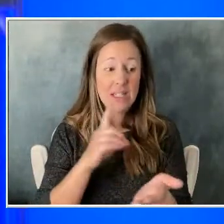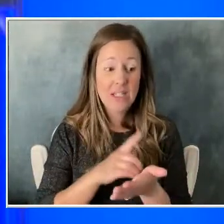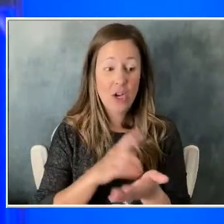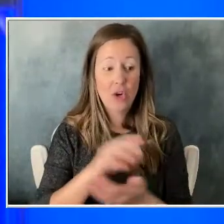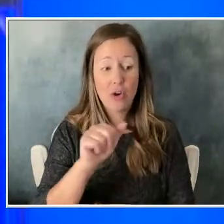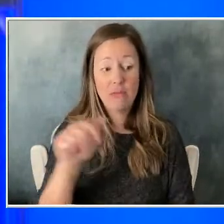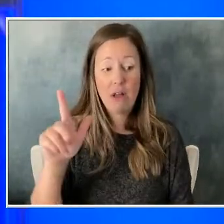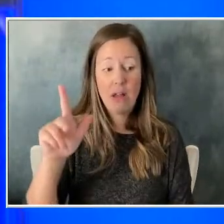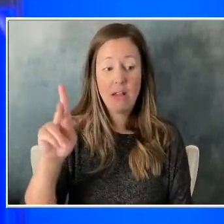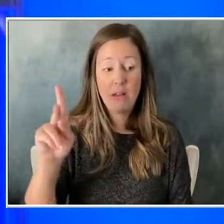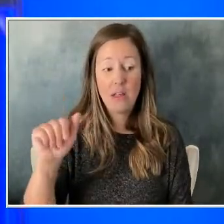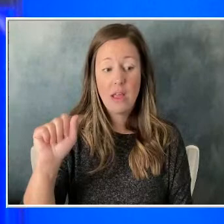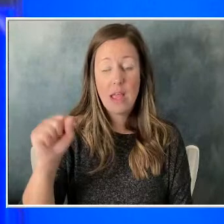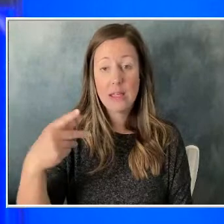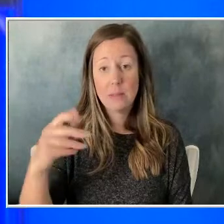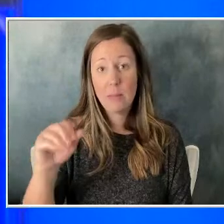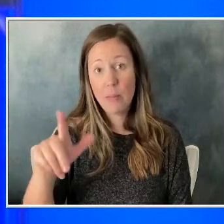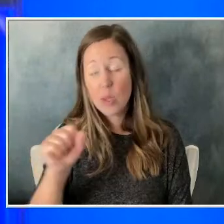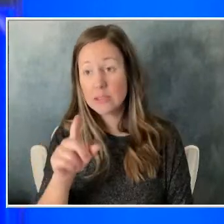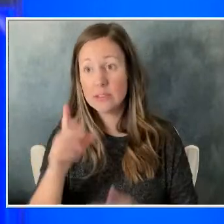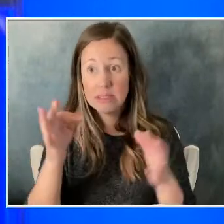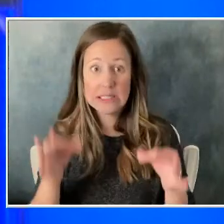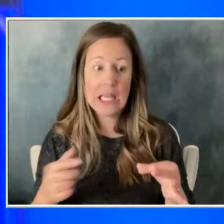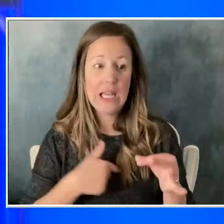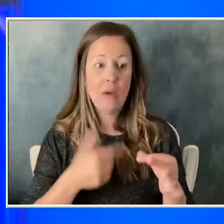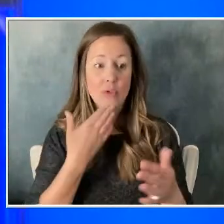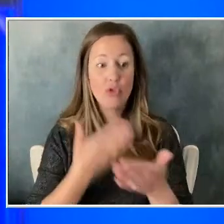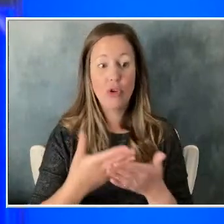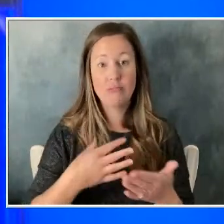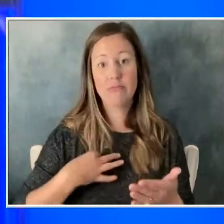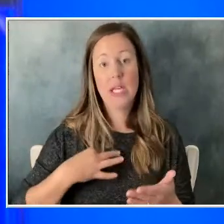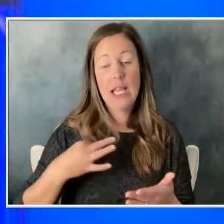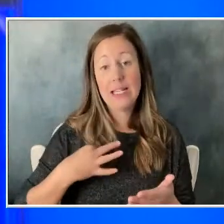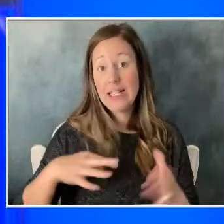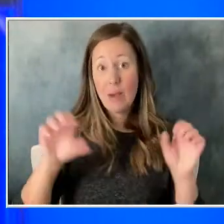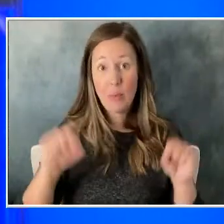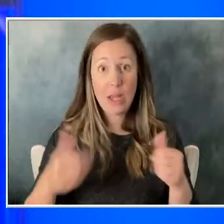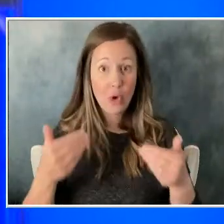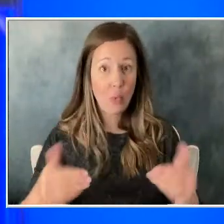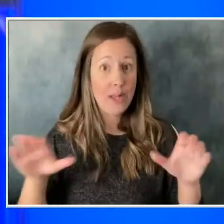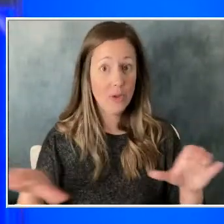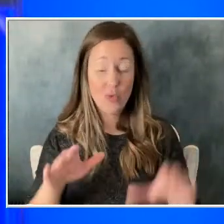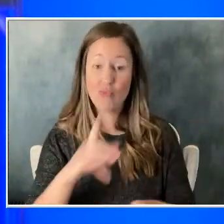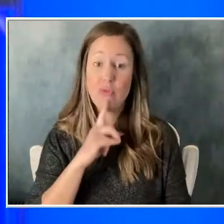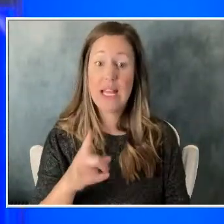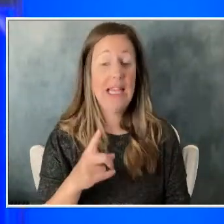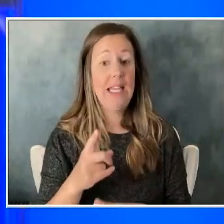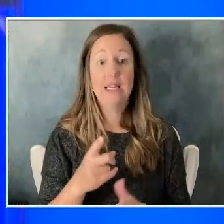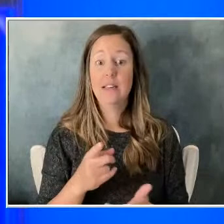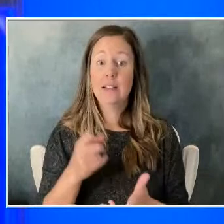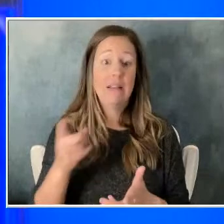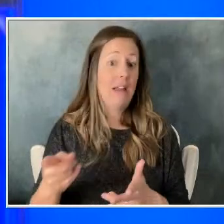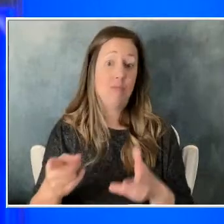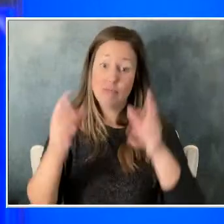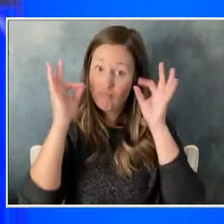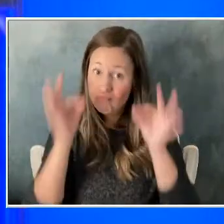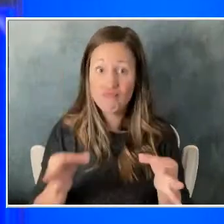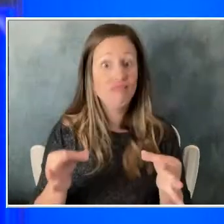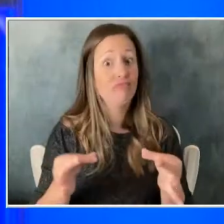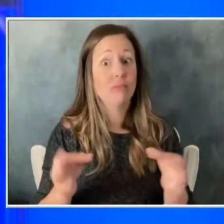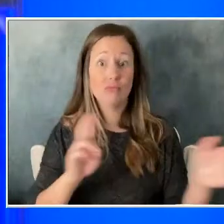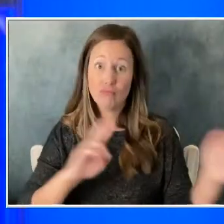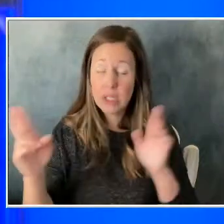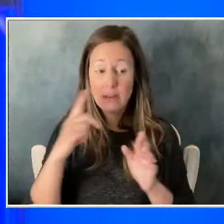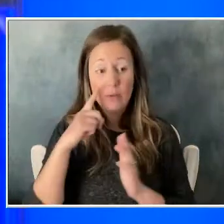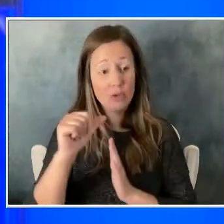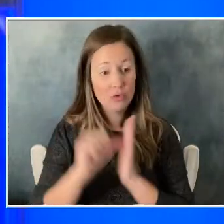was a good candidate and we could do this. And he was determined to get surgery done, and I